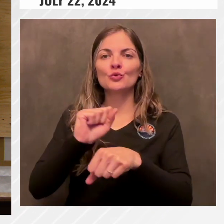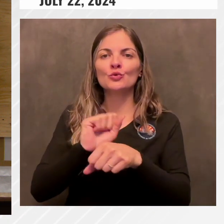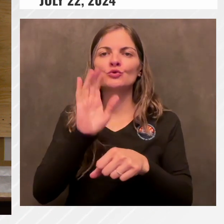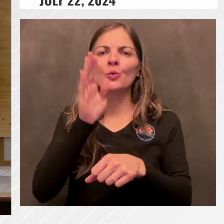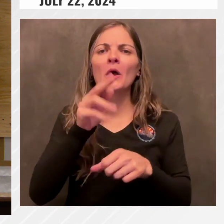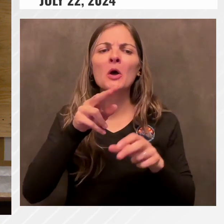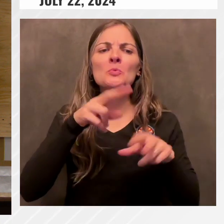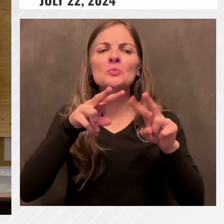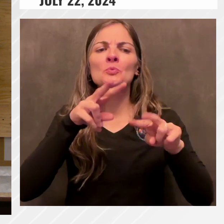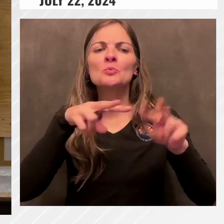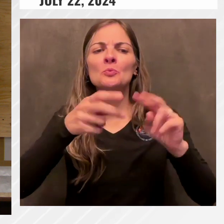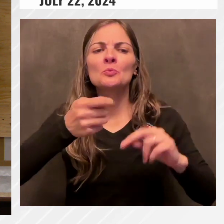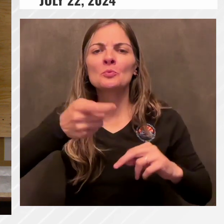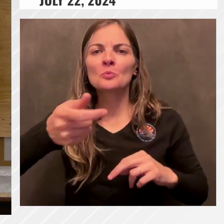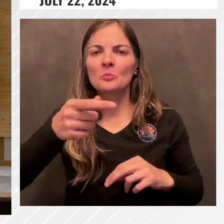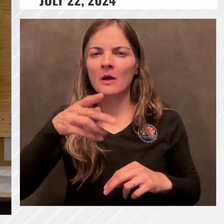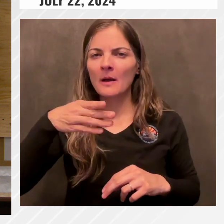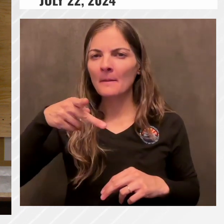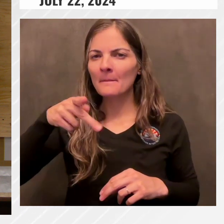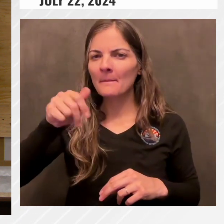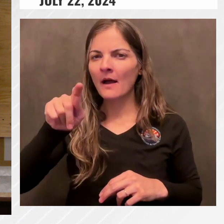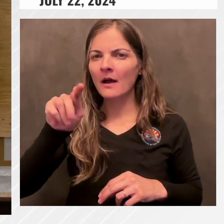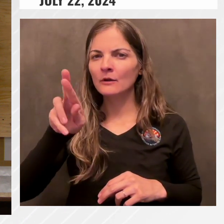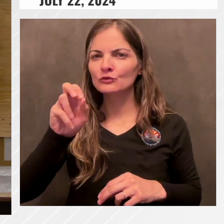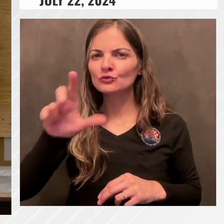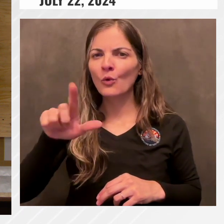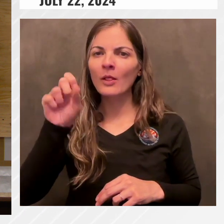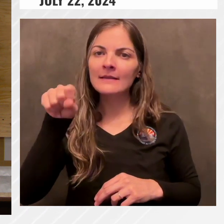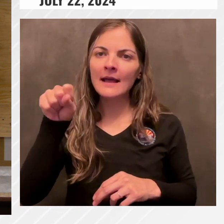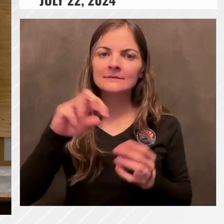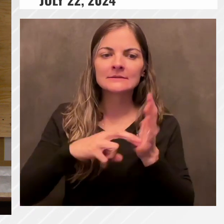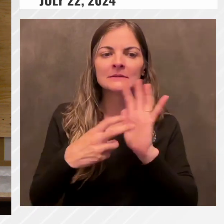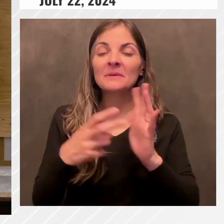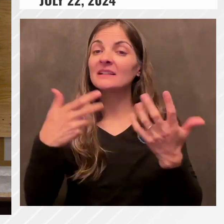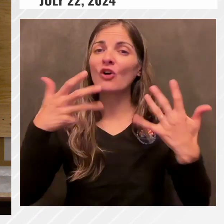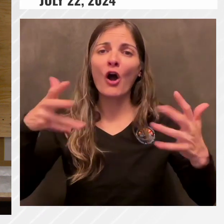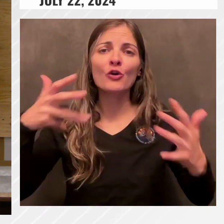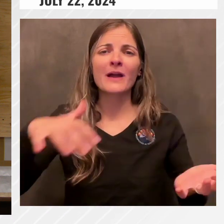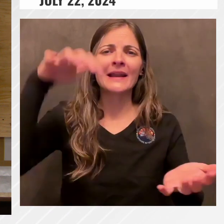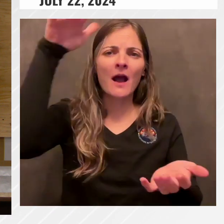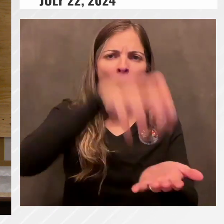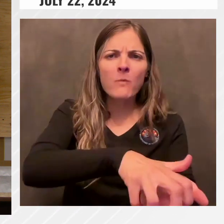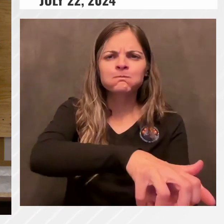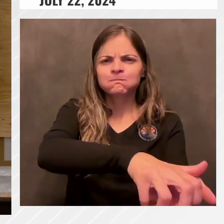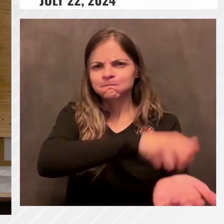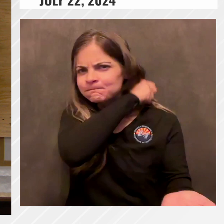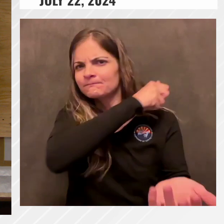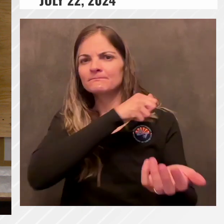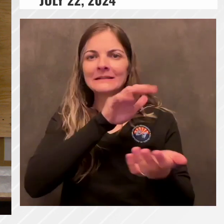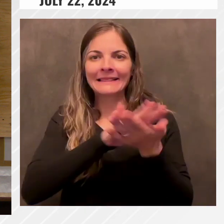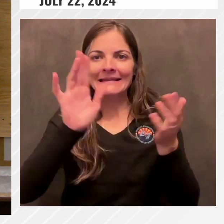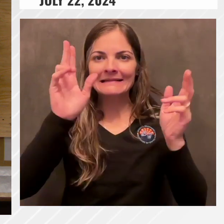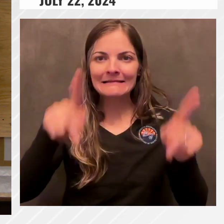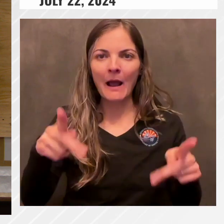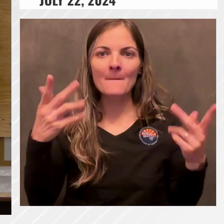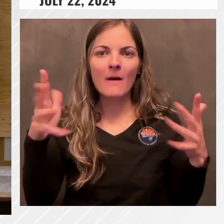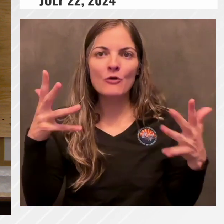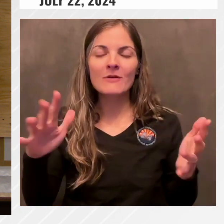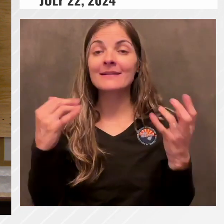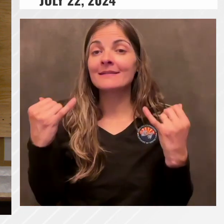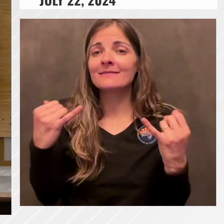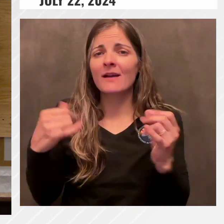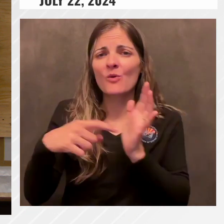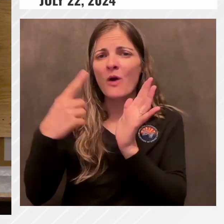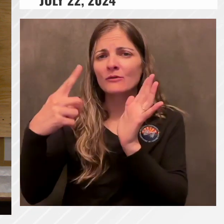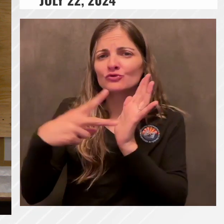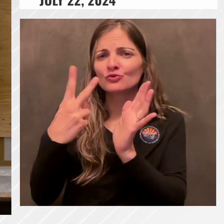they're just, every once in a while they drive by it, which is a couple of times an hour, they'll drive by that and just make sure that no new